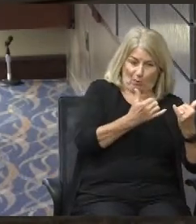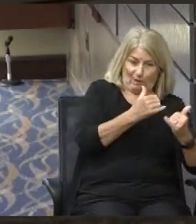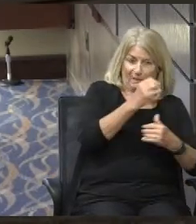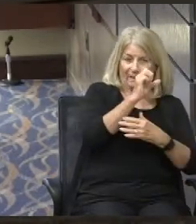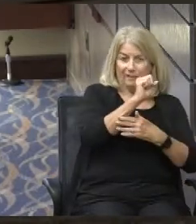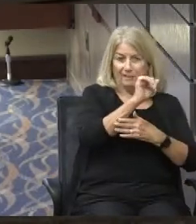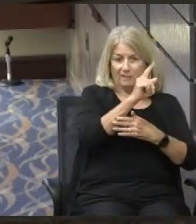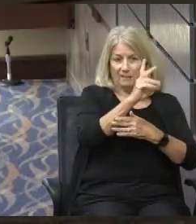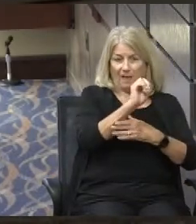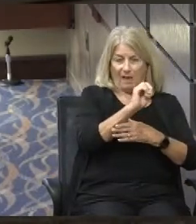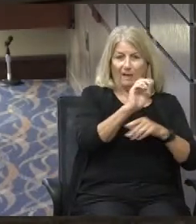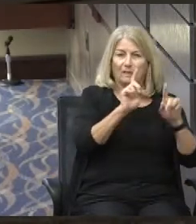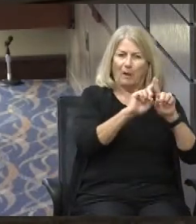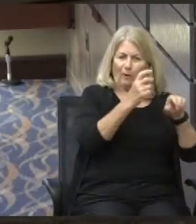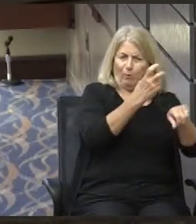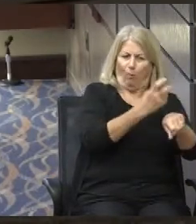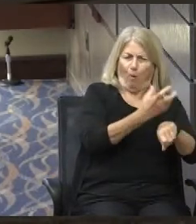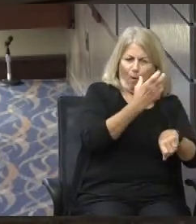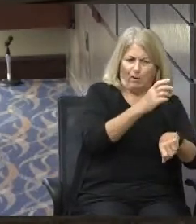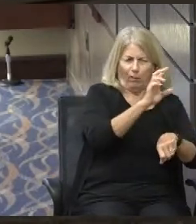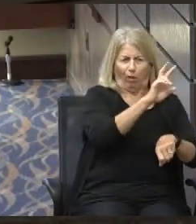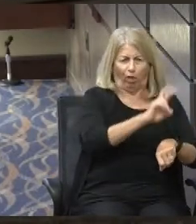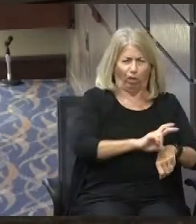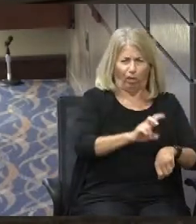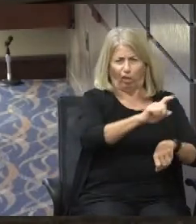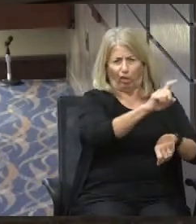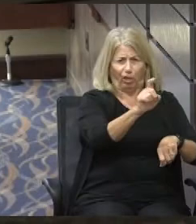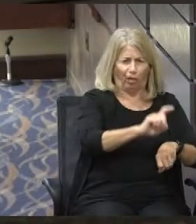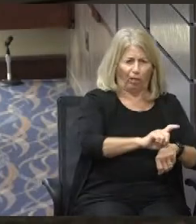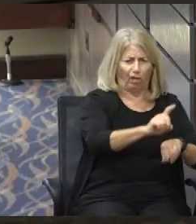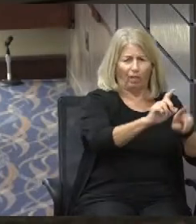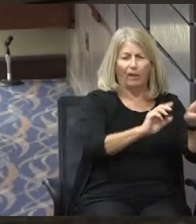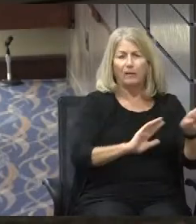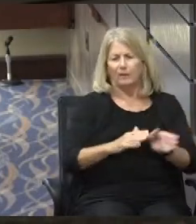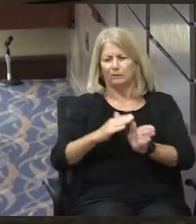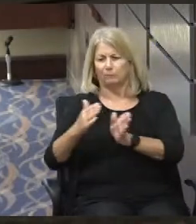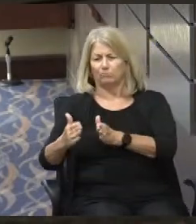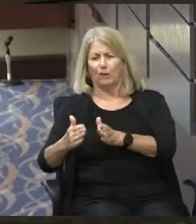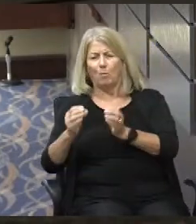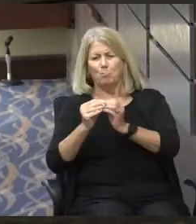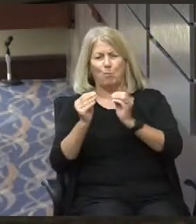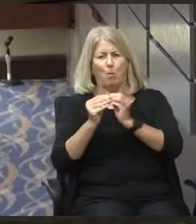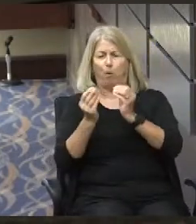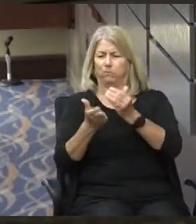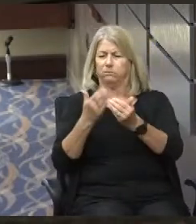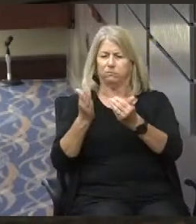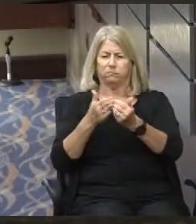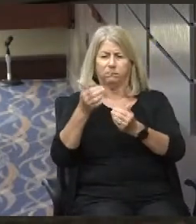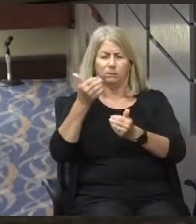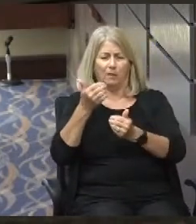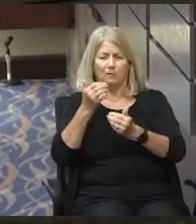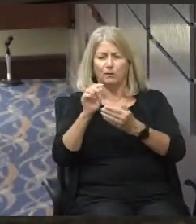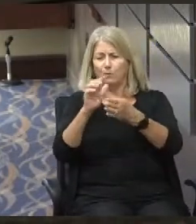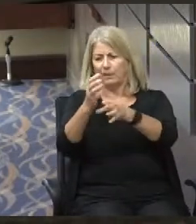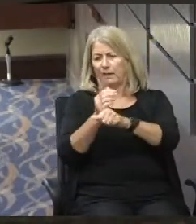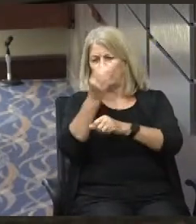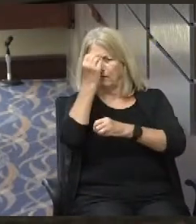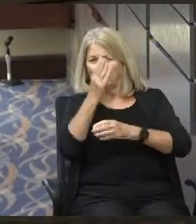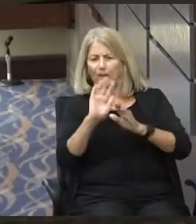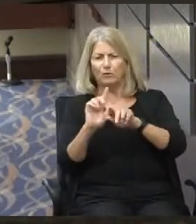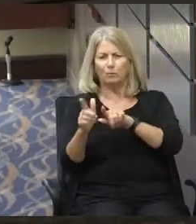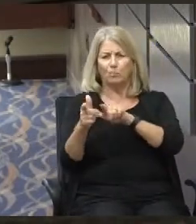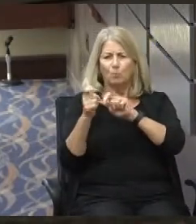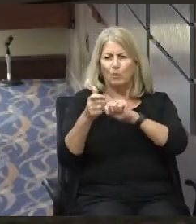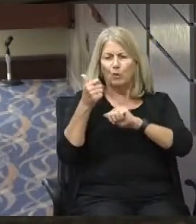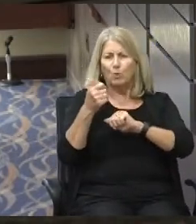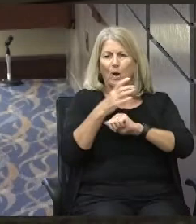lot clunkier and harder to navigate and find, and this feels more intuitive and just easier to get to the information quicker, and it seems to